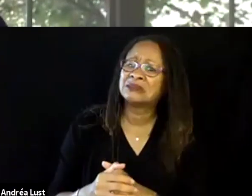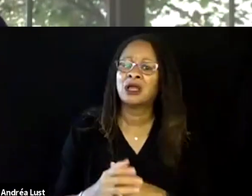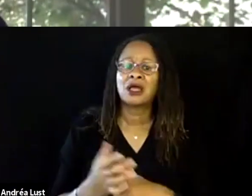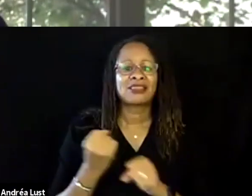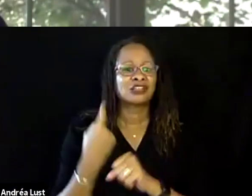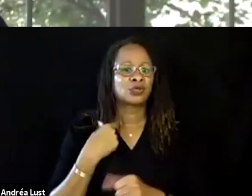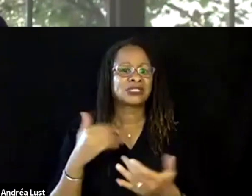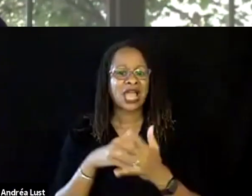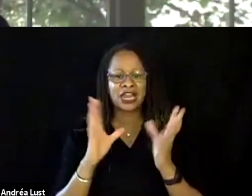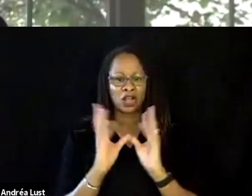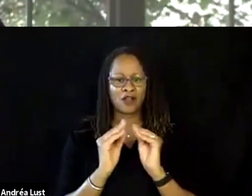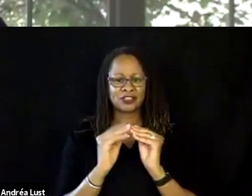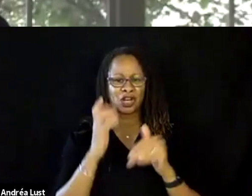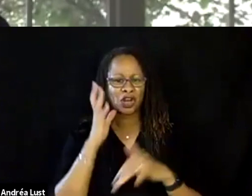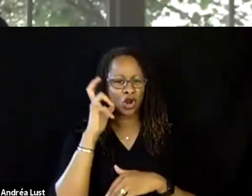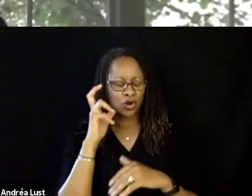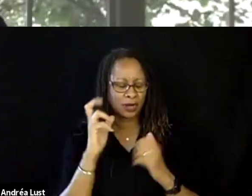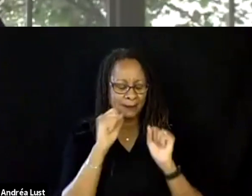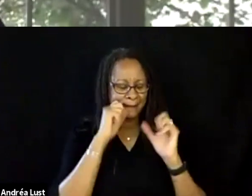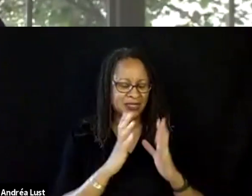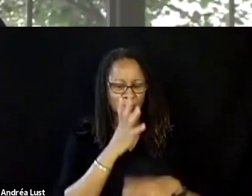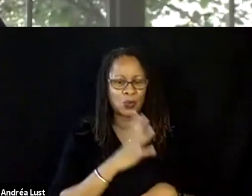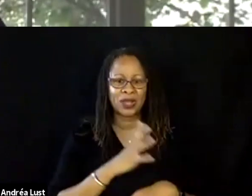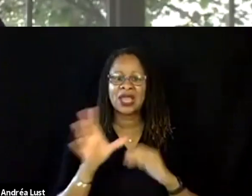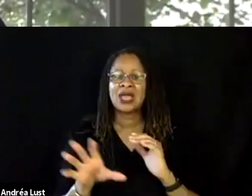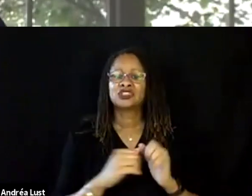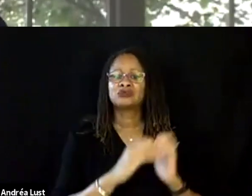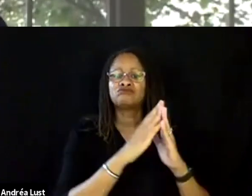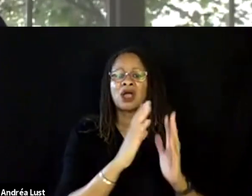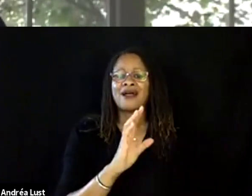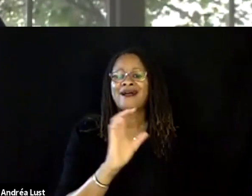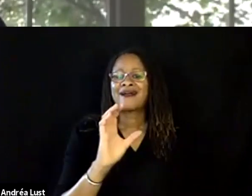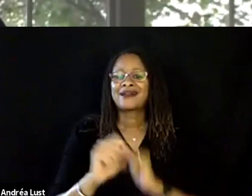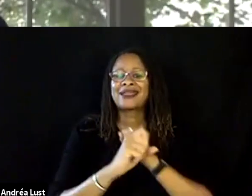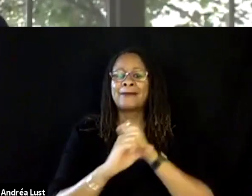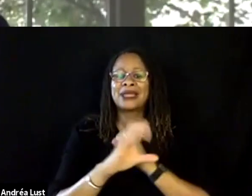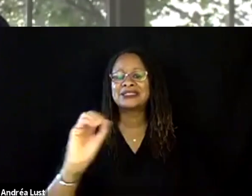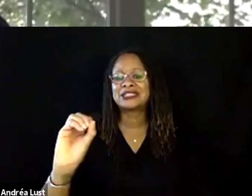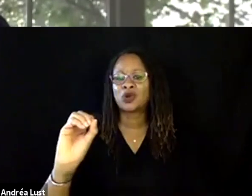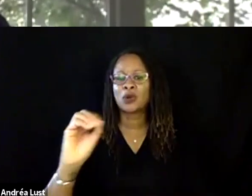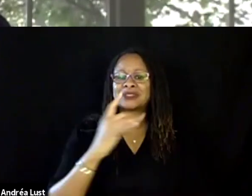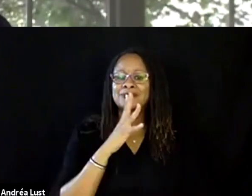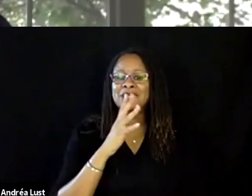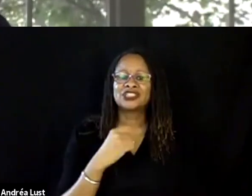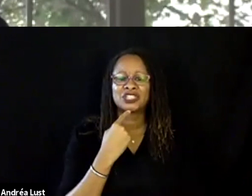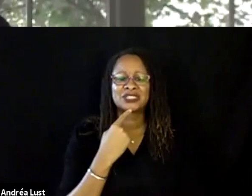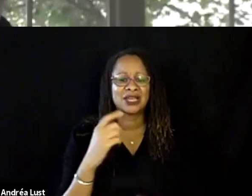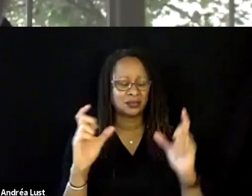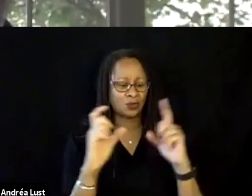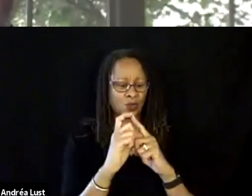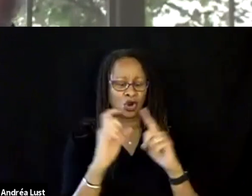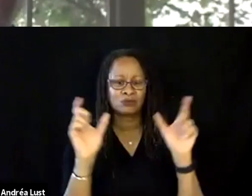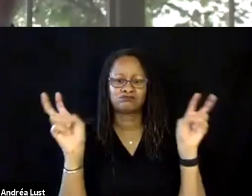last year and I heard an amazing woman who actually was one of the founders of Campaign Zero speak. And she actually had a term that I loved, and I know